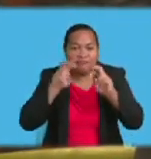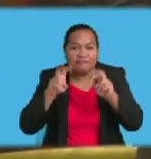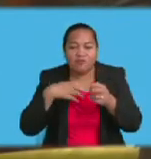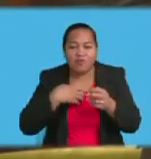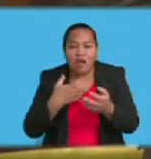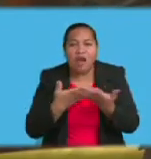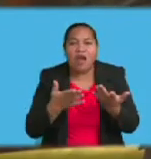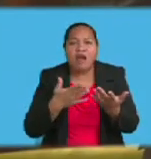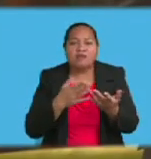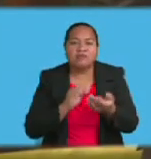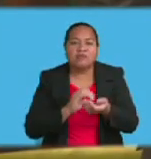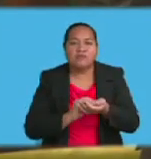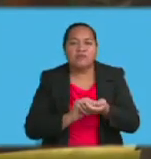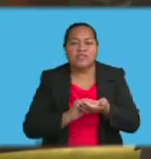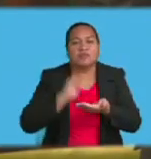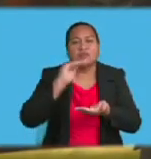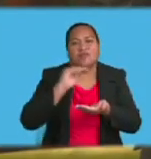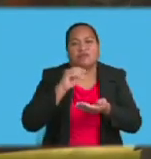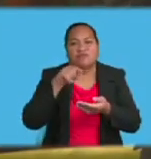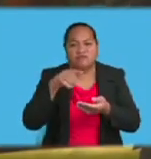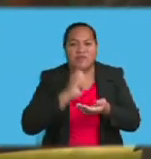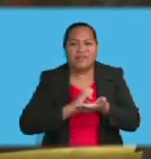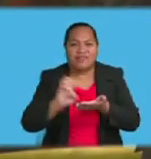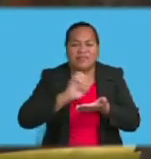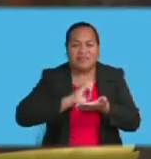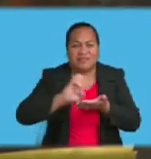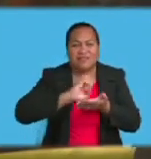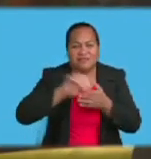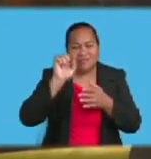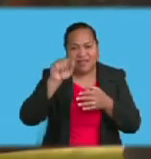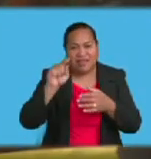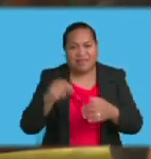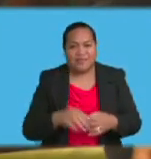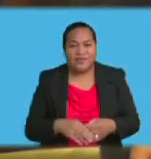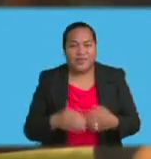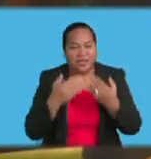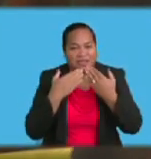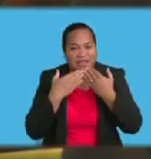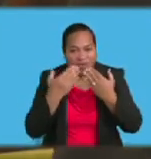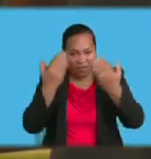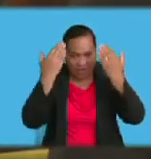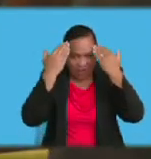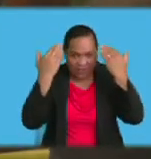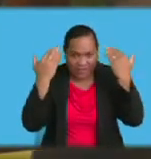from New Zealand to be registered and implemented in Fiji. I thank you, Madam Speaker.